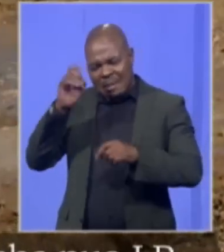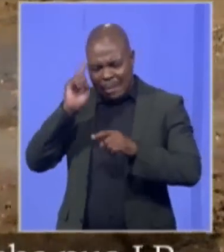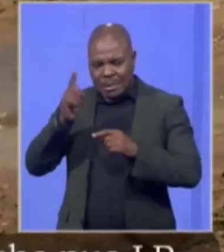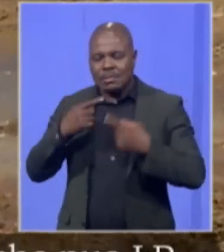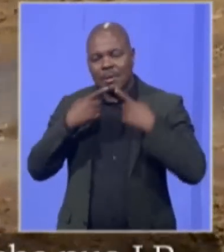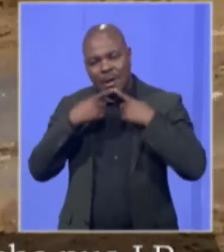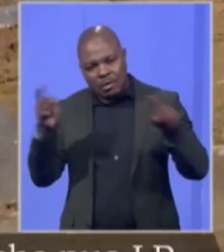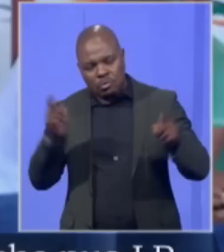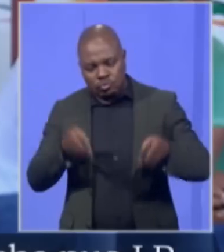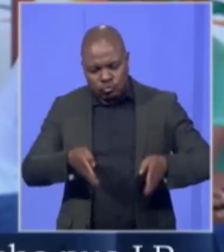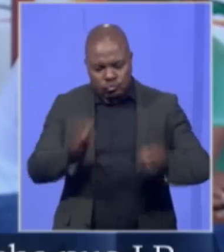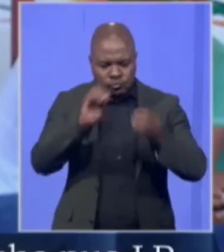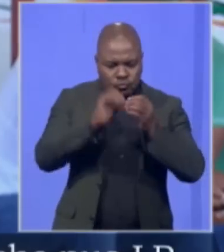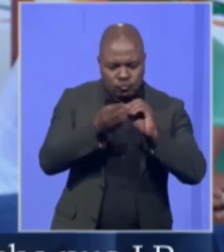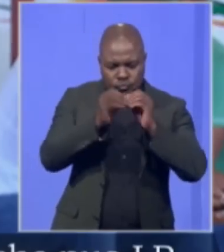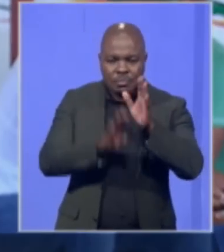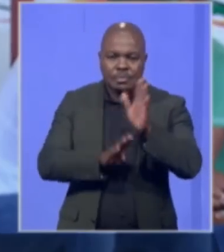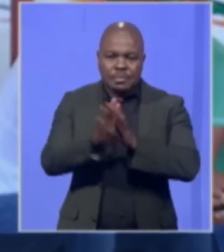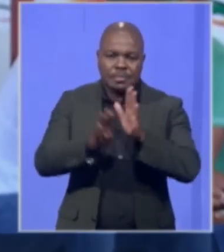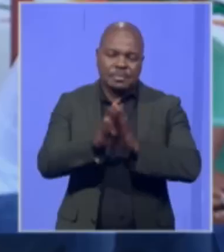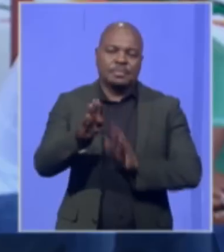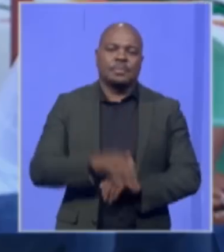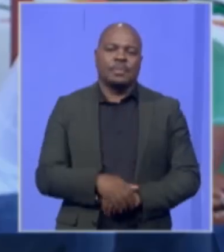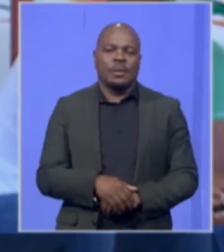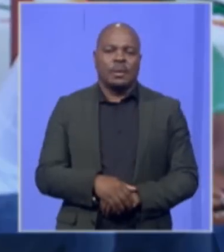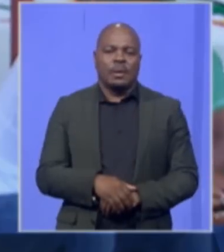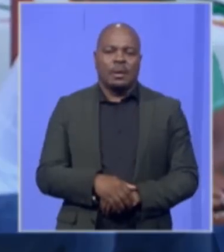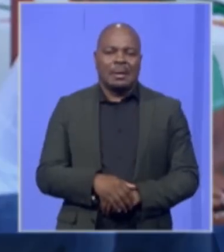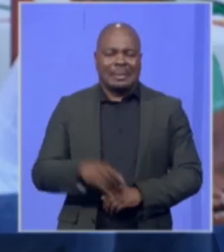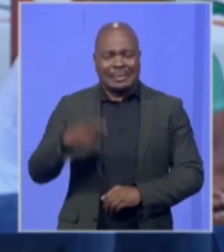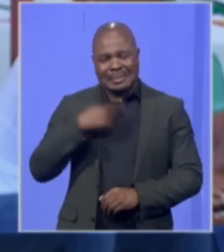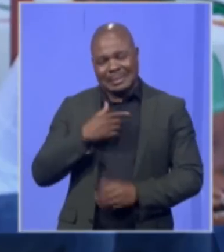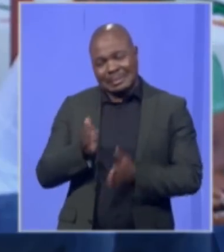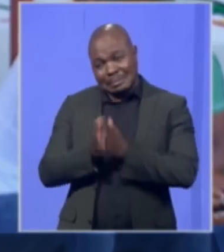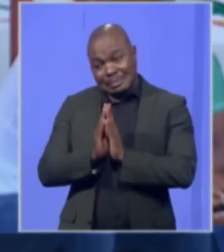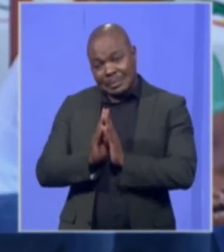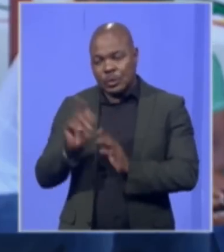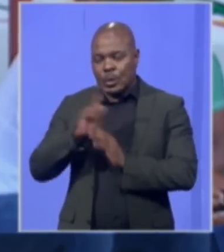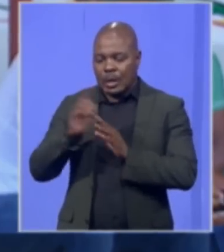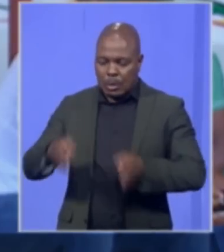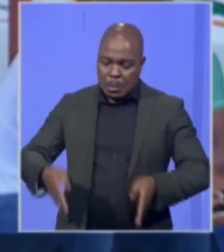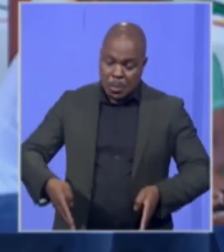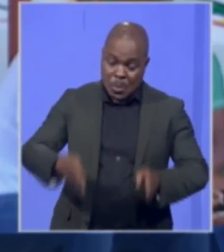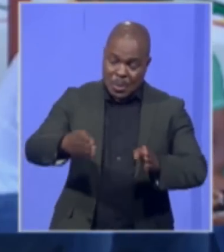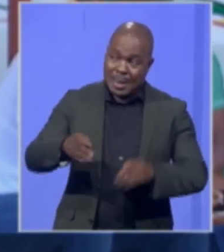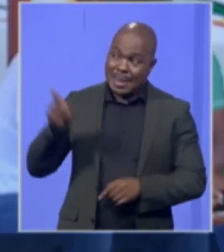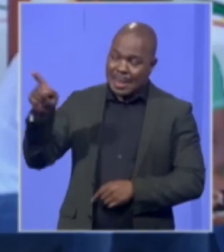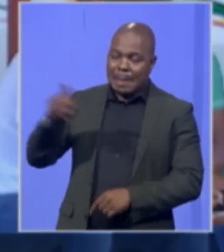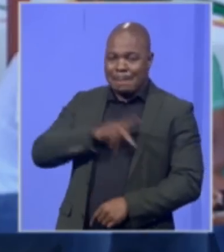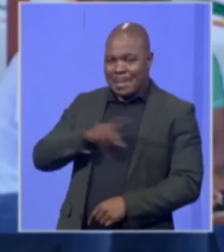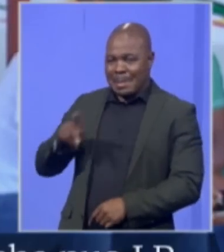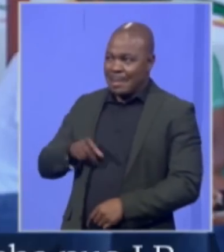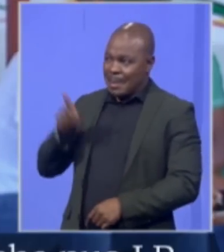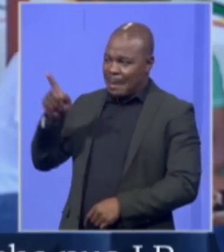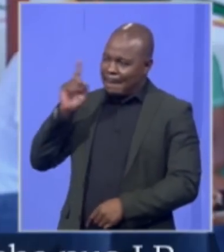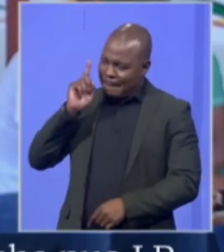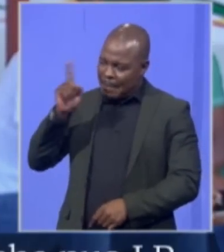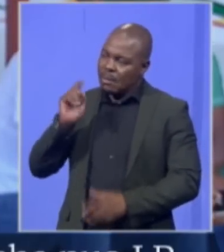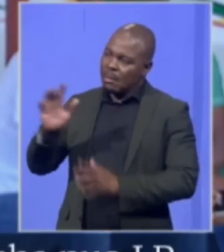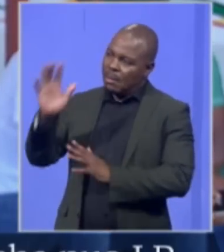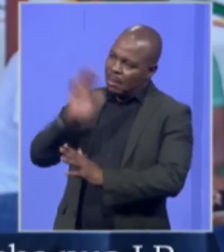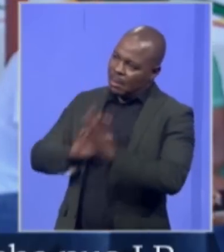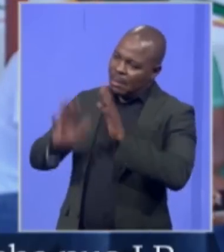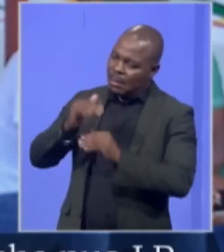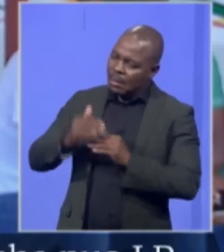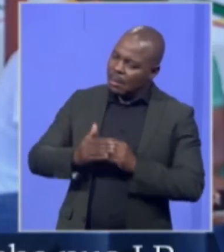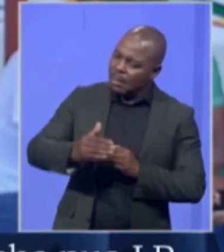a ditsela. Nna re nyaka gore gopela gore ka mo thateng ba ditsela Phophi Ramathuba a re tlele ka gore na ke